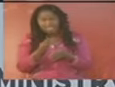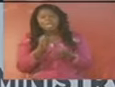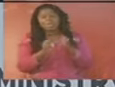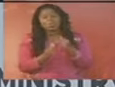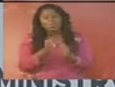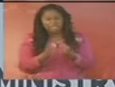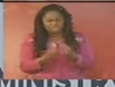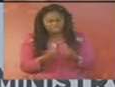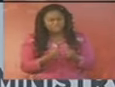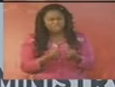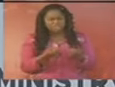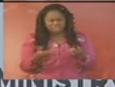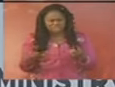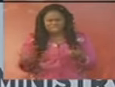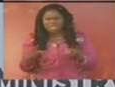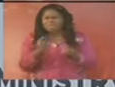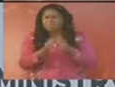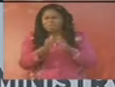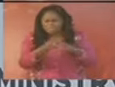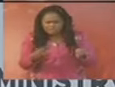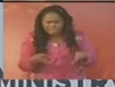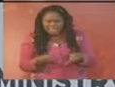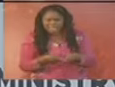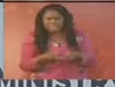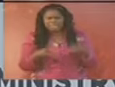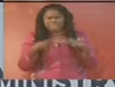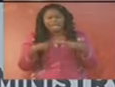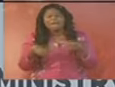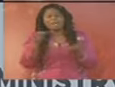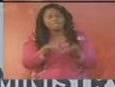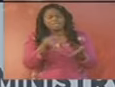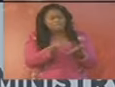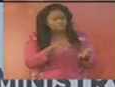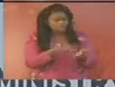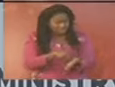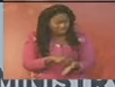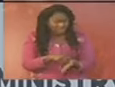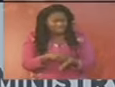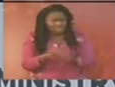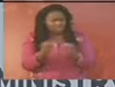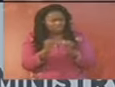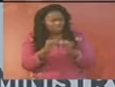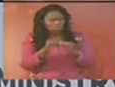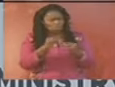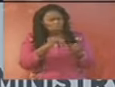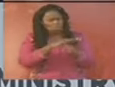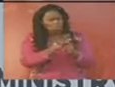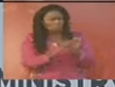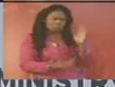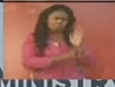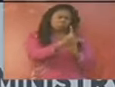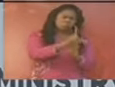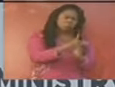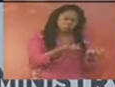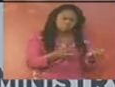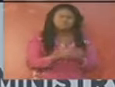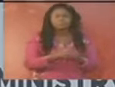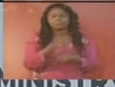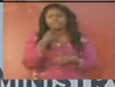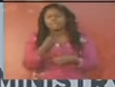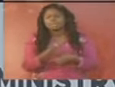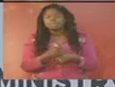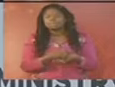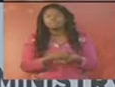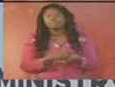any particular geographic area, if there's recurrent teams in particular institutions, they have been revisiting persons who have not